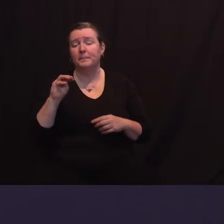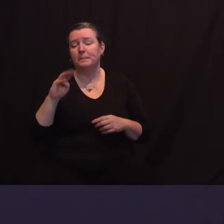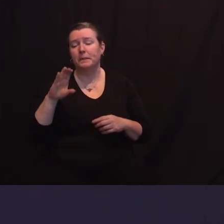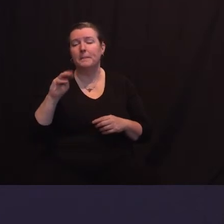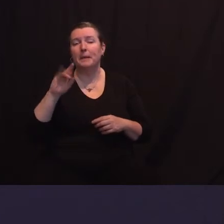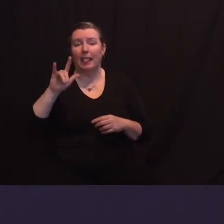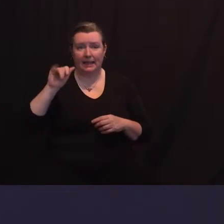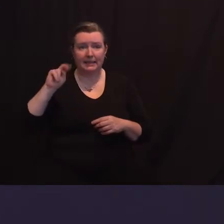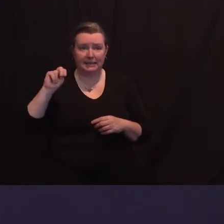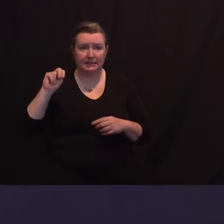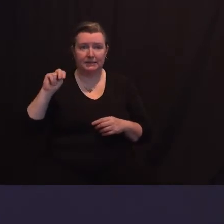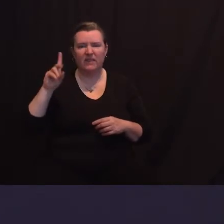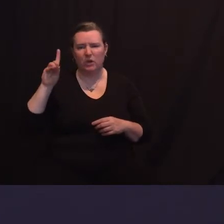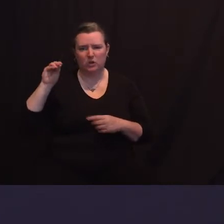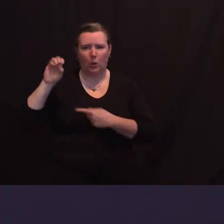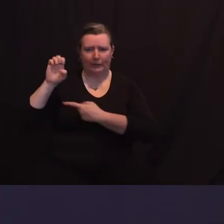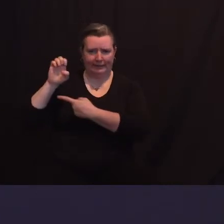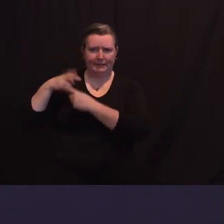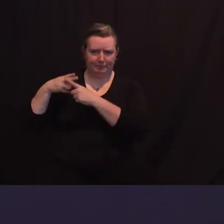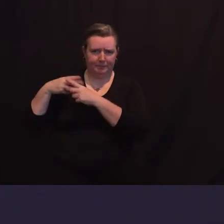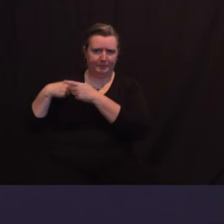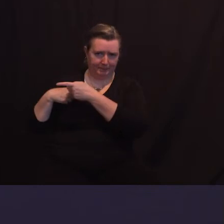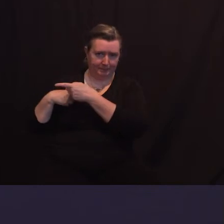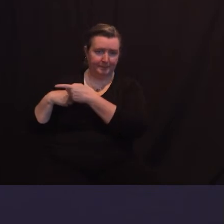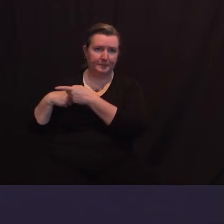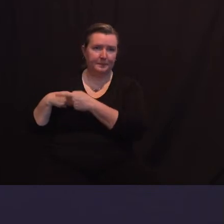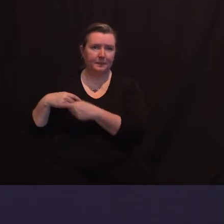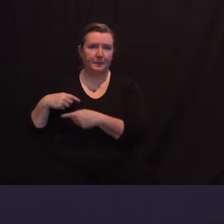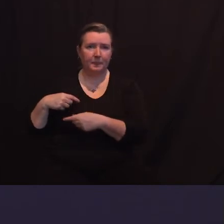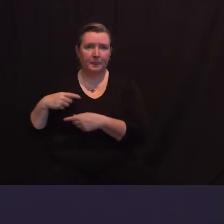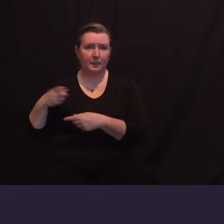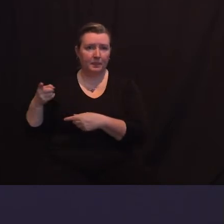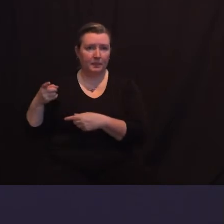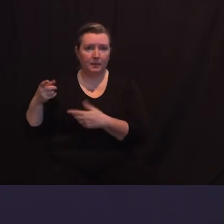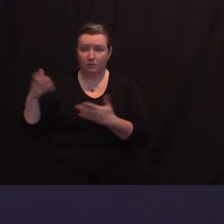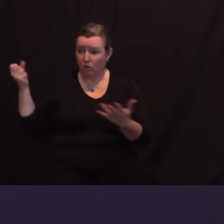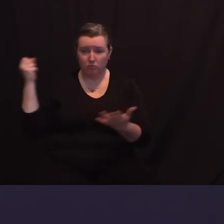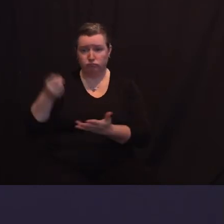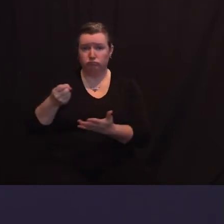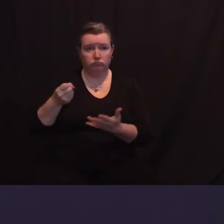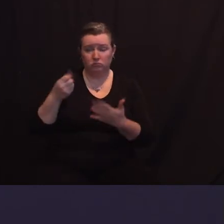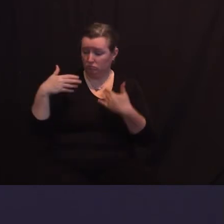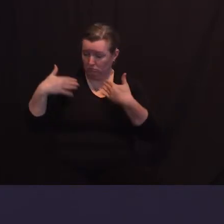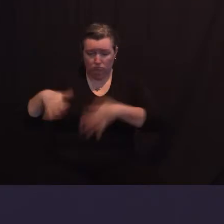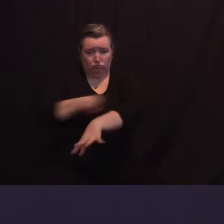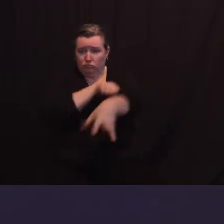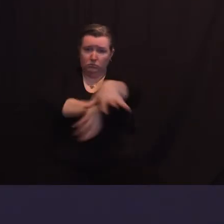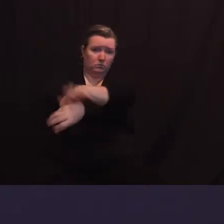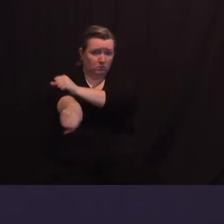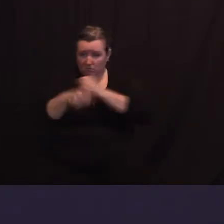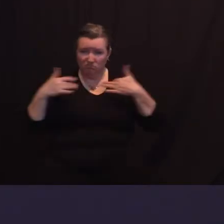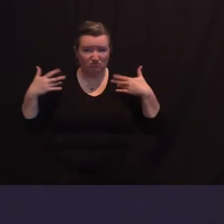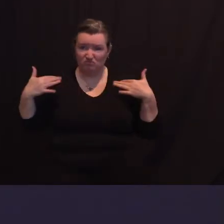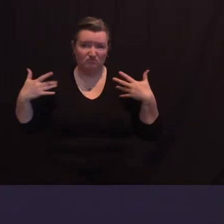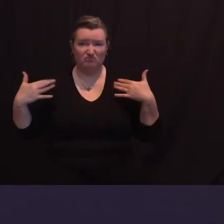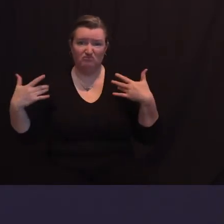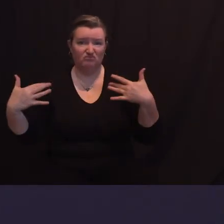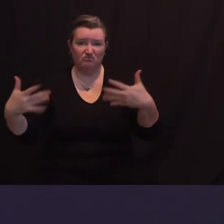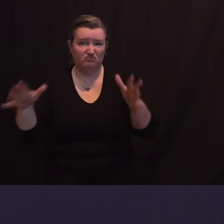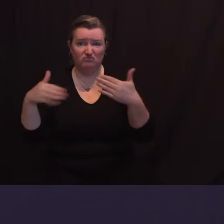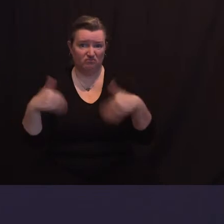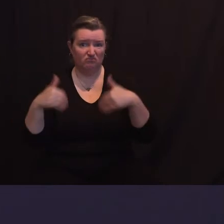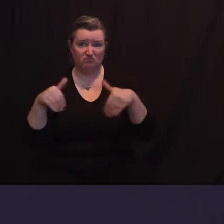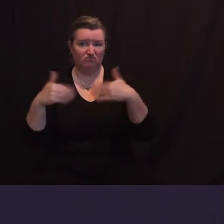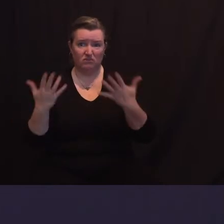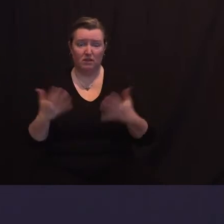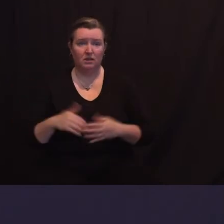the fire in that process. Again, I don't have any specific answer, but those processes,